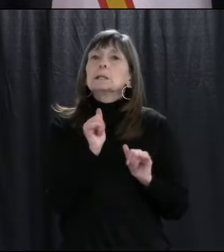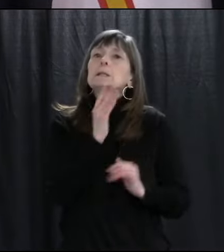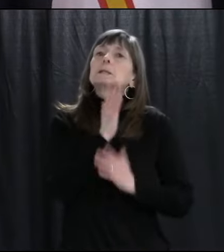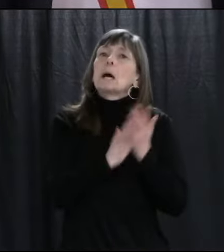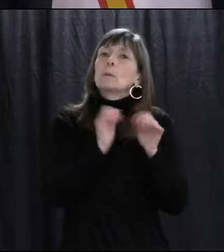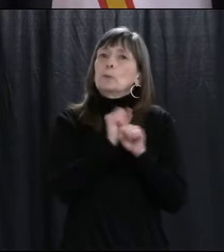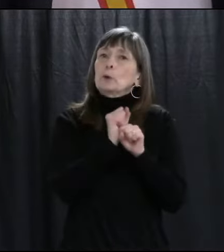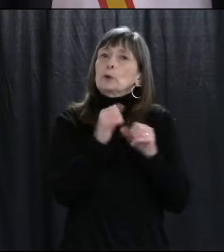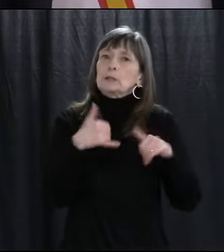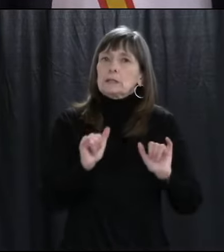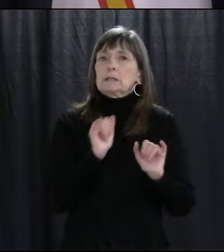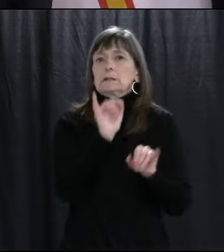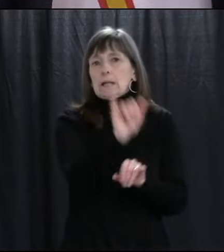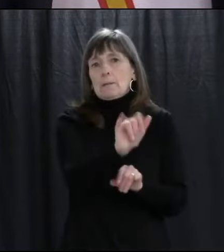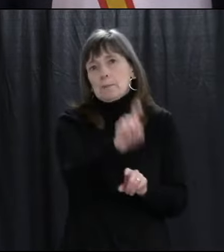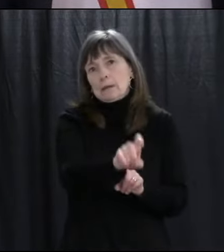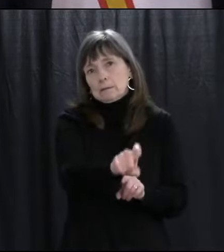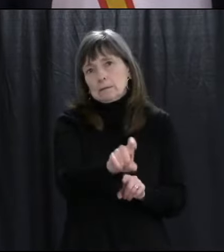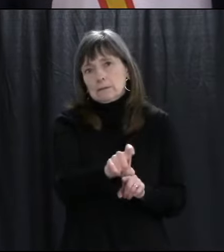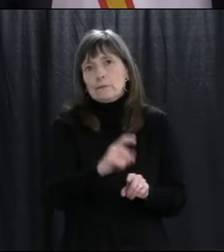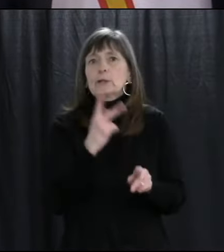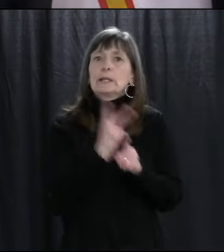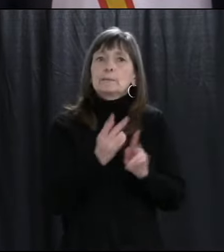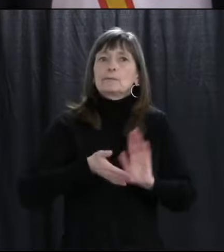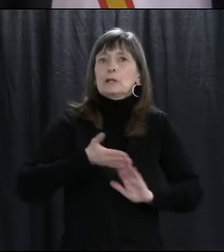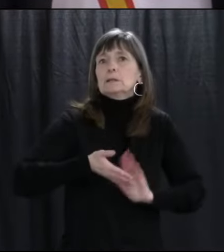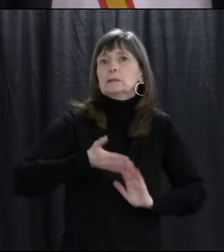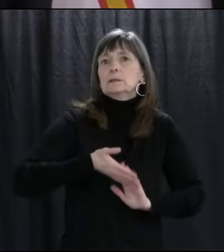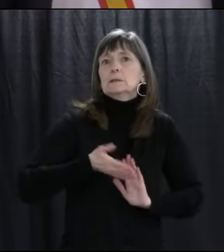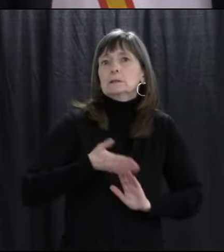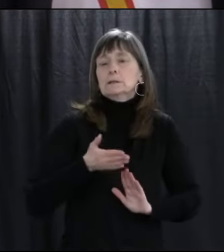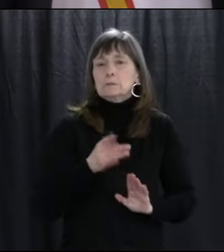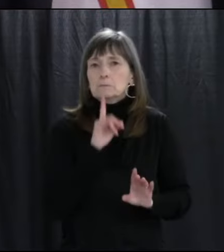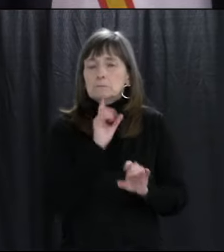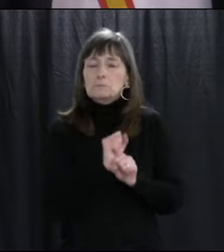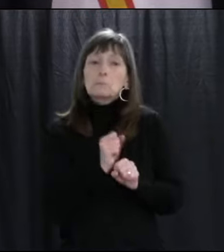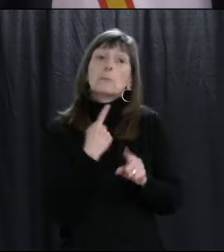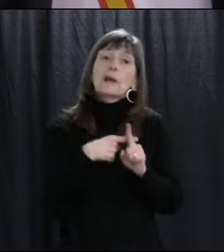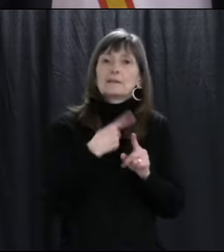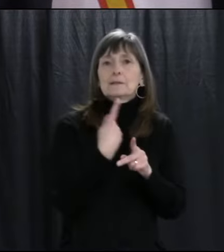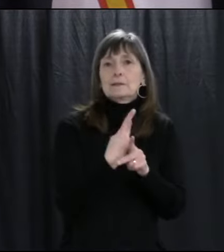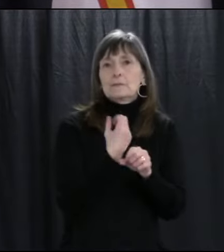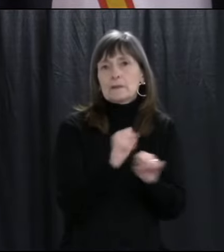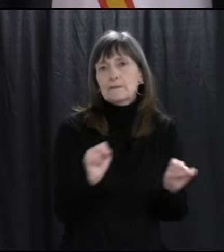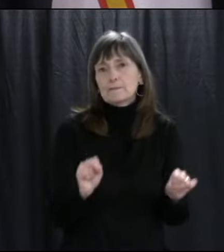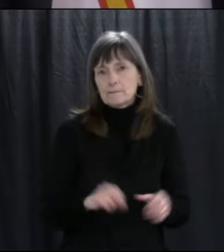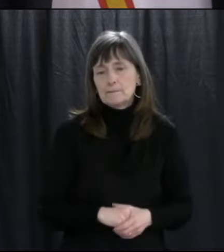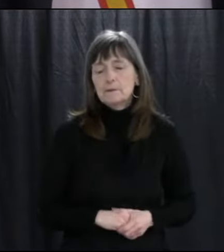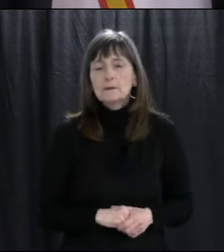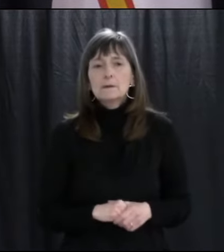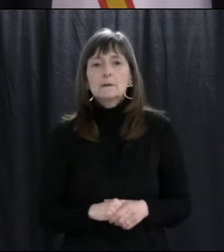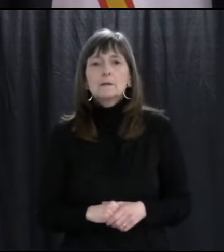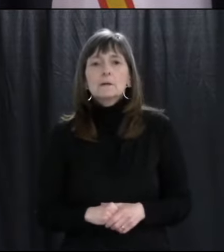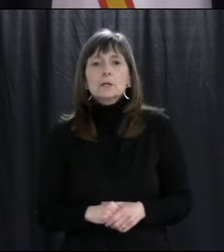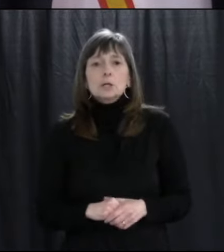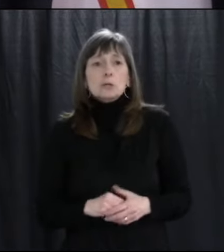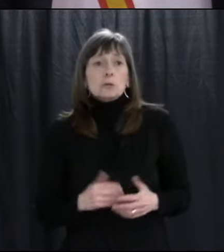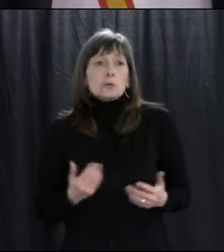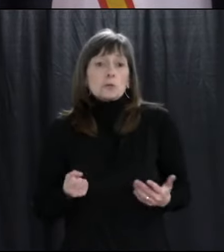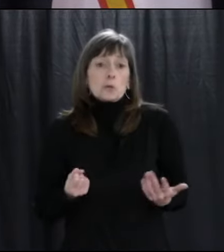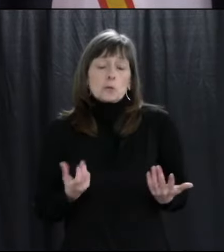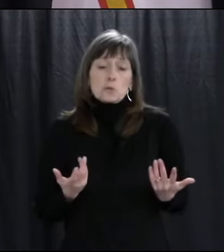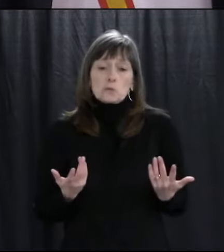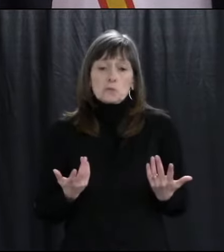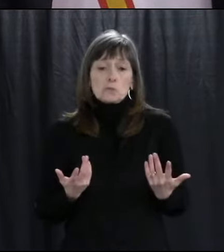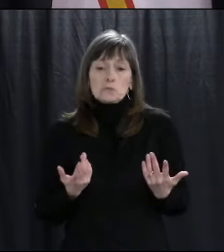of people working there to be able to maintain them and to keep them safe. So, as much as